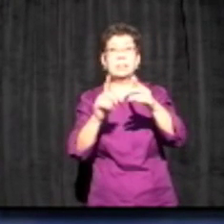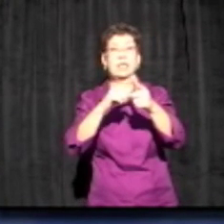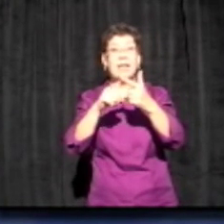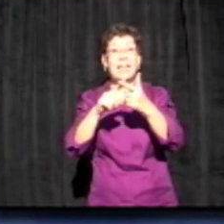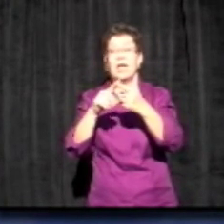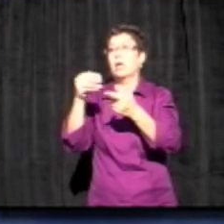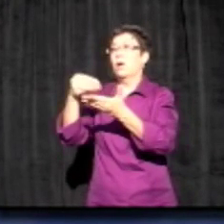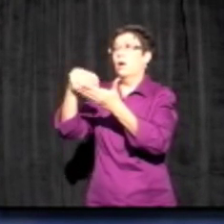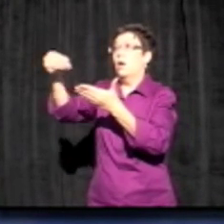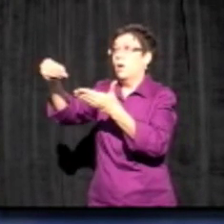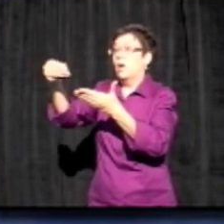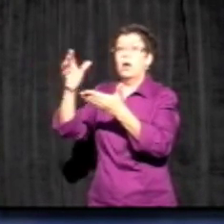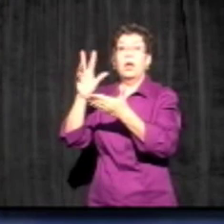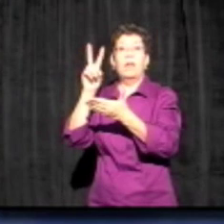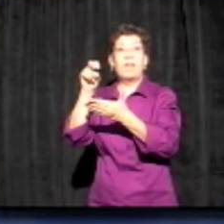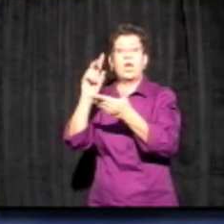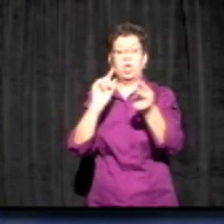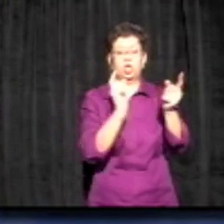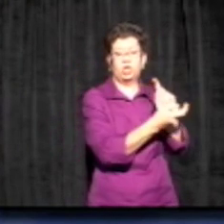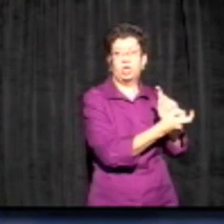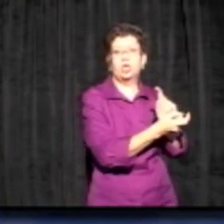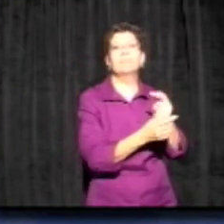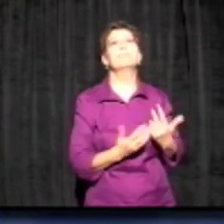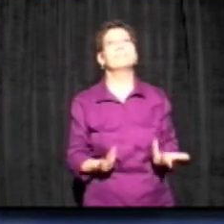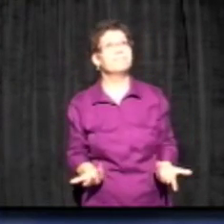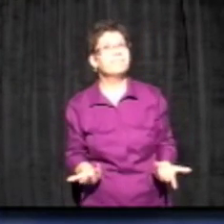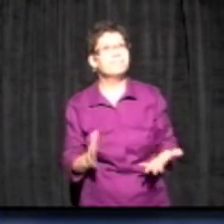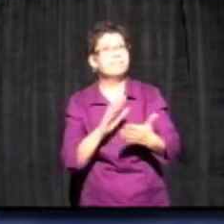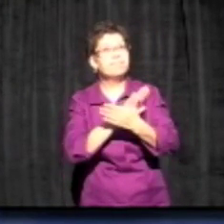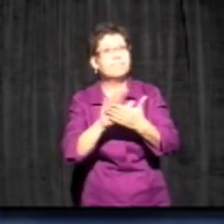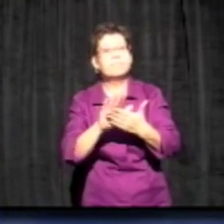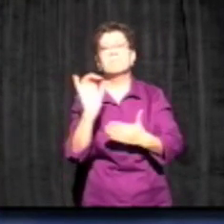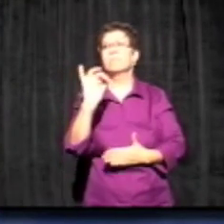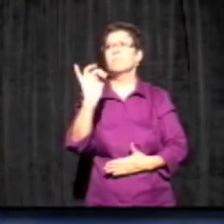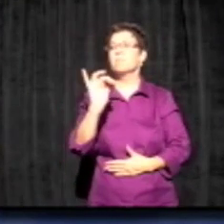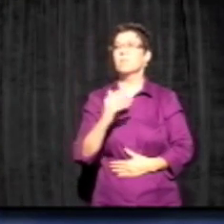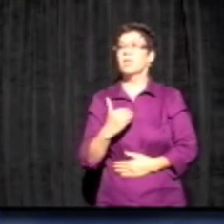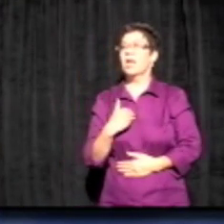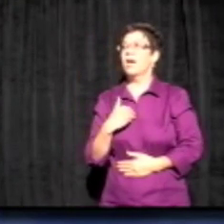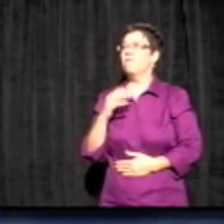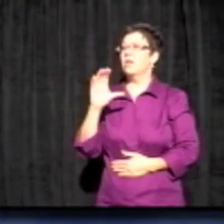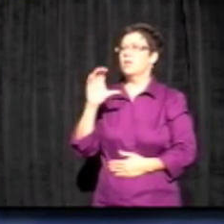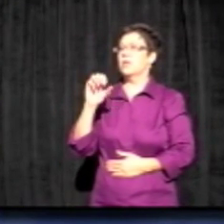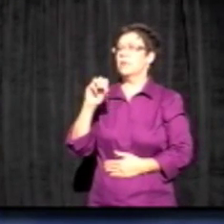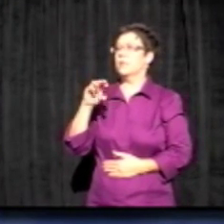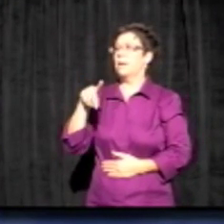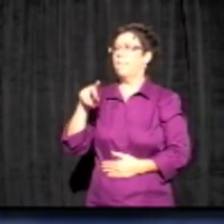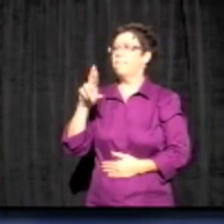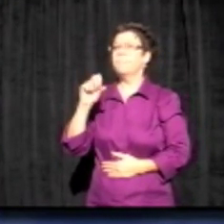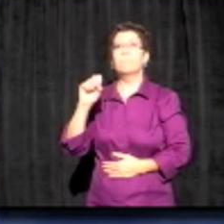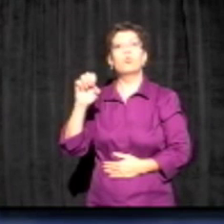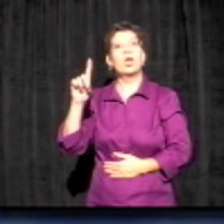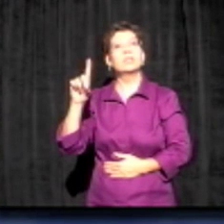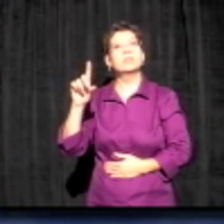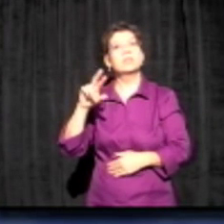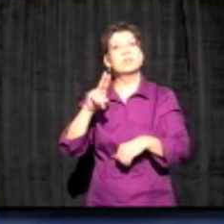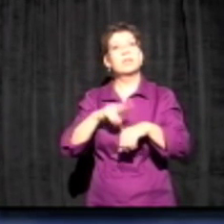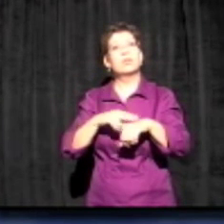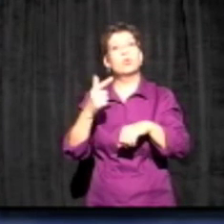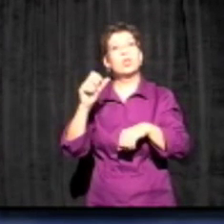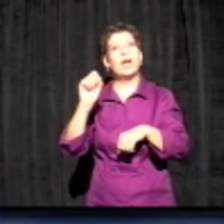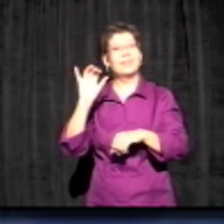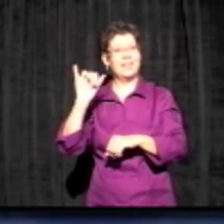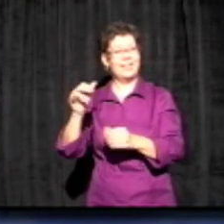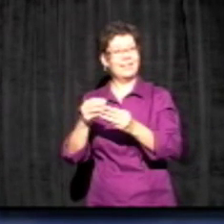van. We also have the compressed natural gas solution. The problem